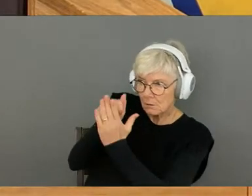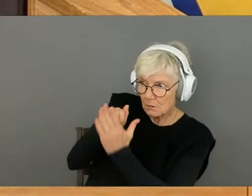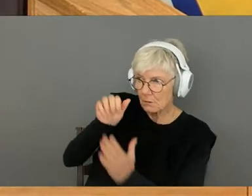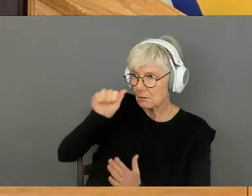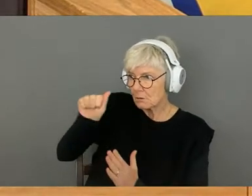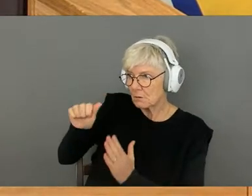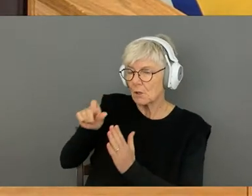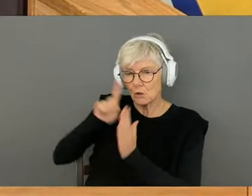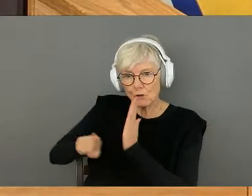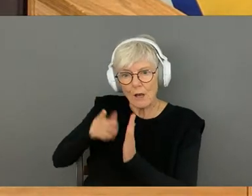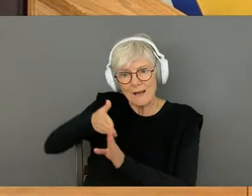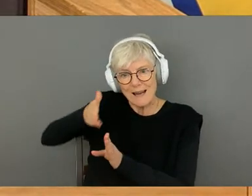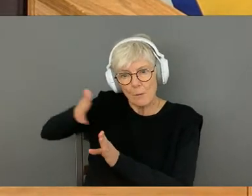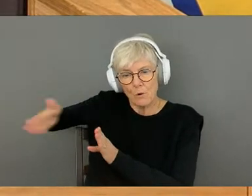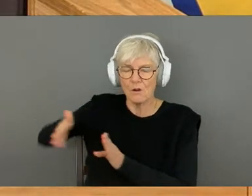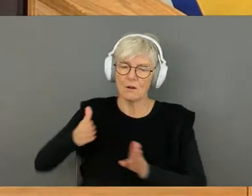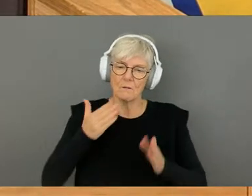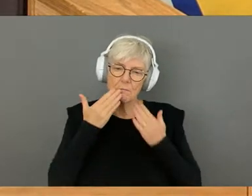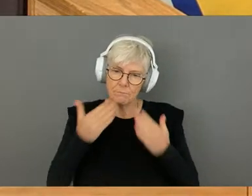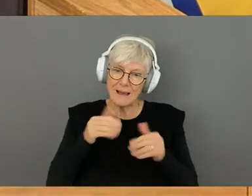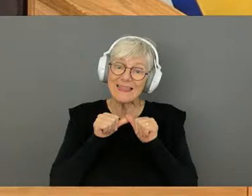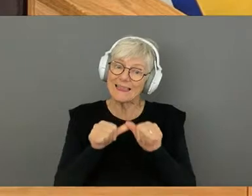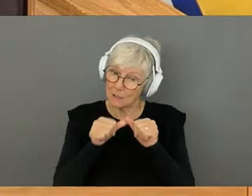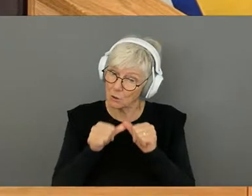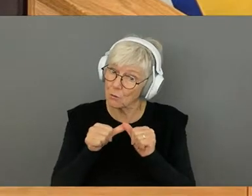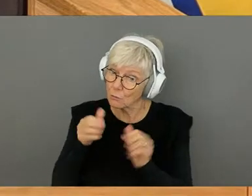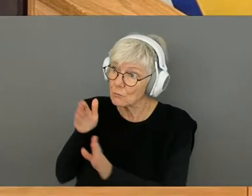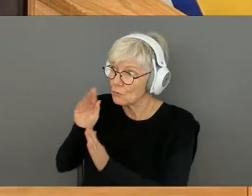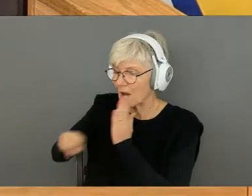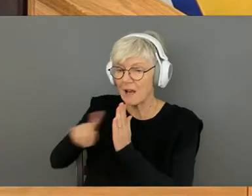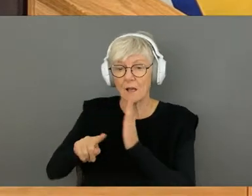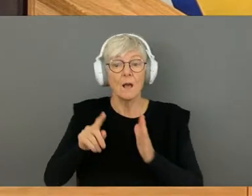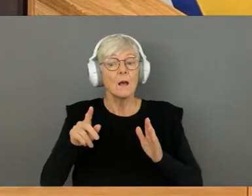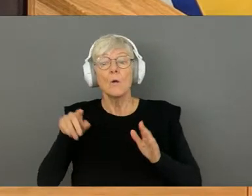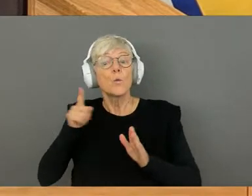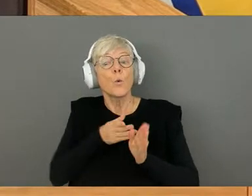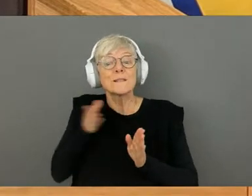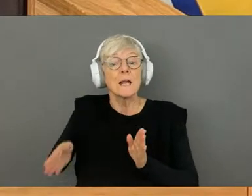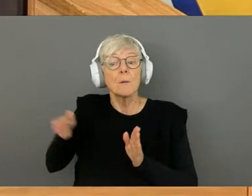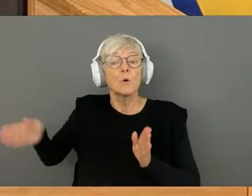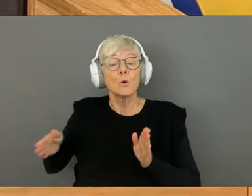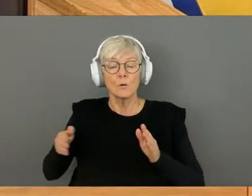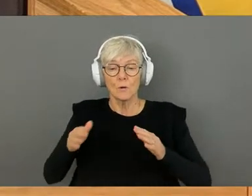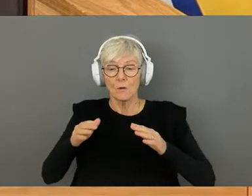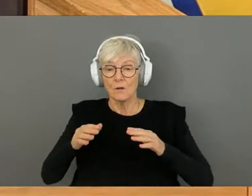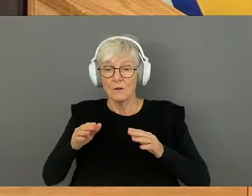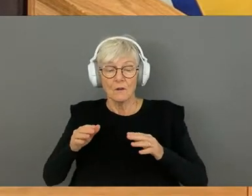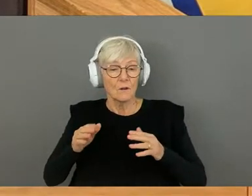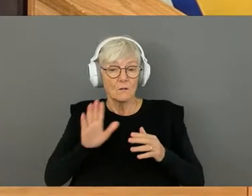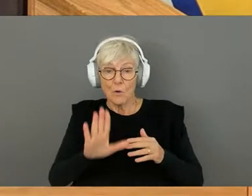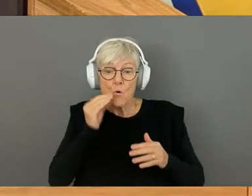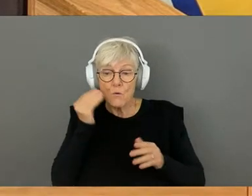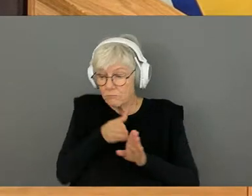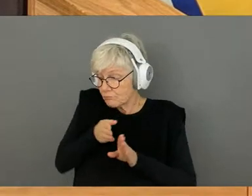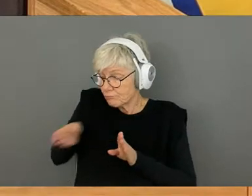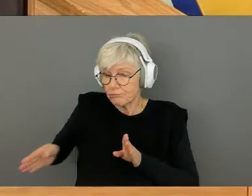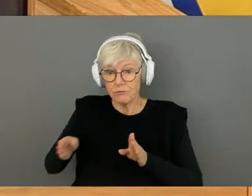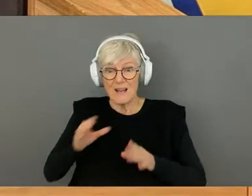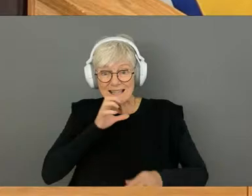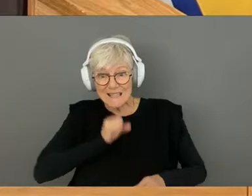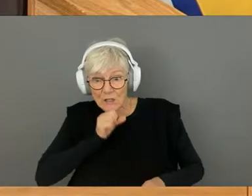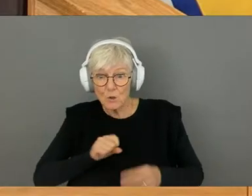especially those that are vulnerable and seniors. As the weather gets colder, it's more critical now than ever to make sure they're okay,